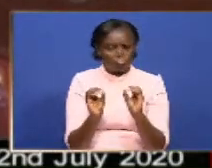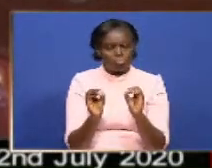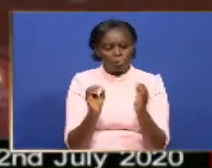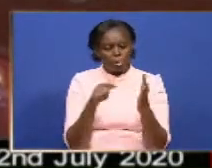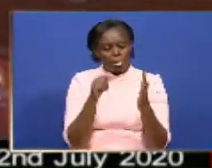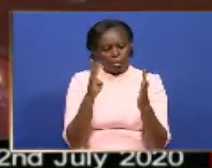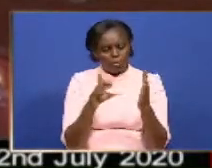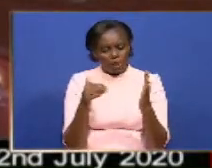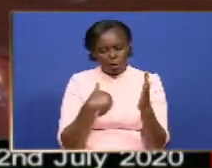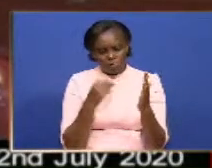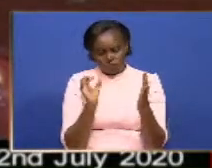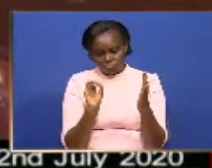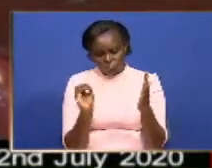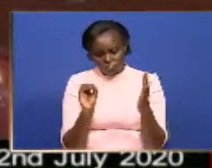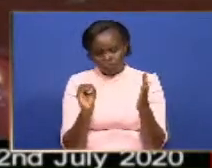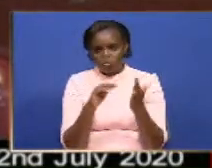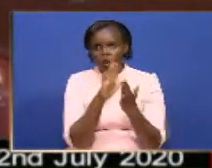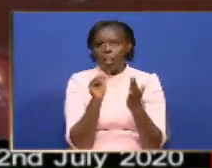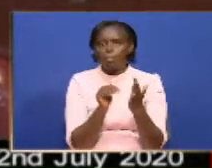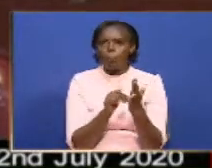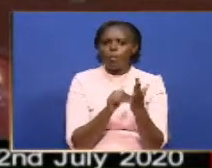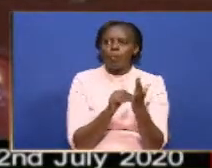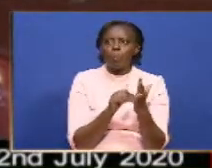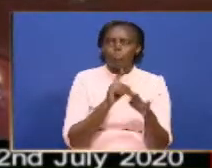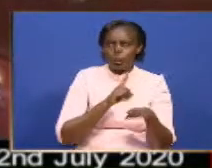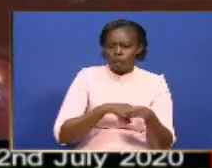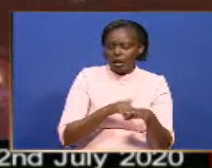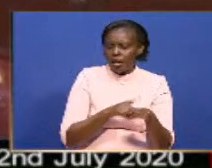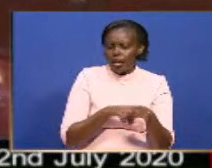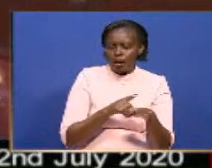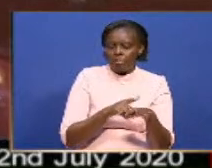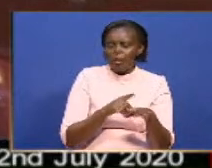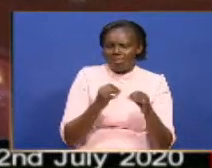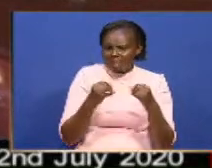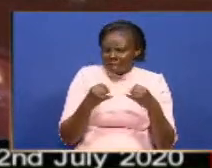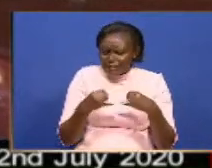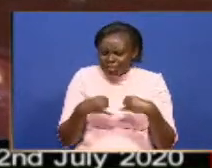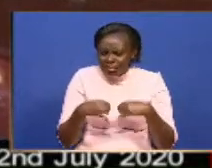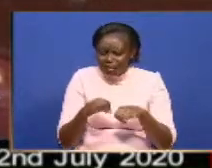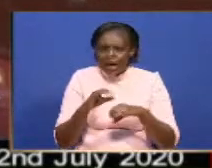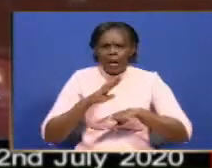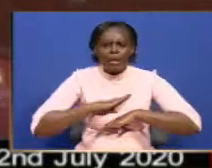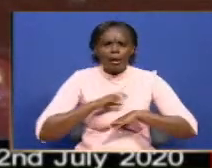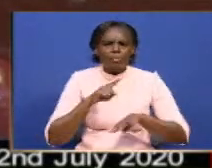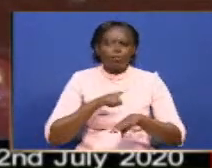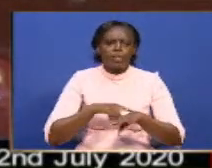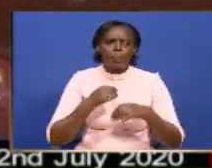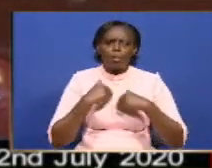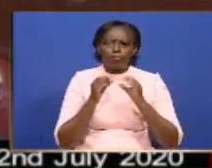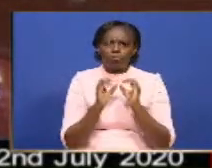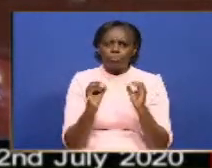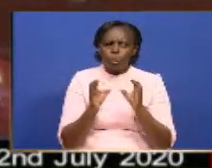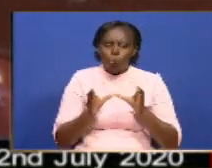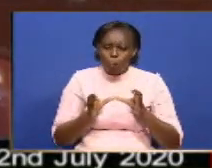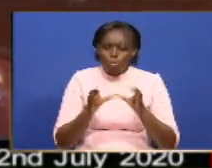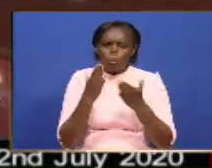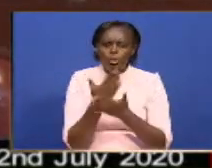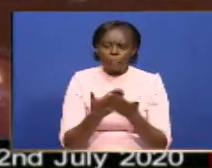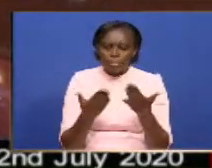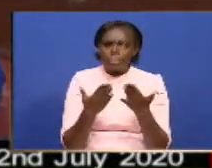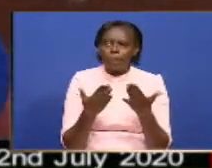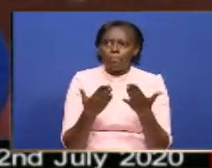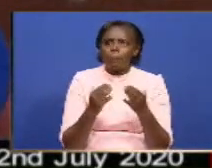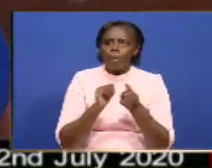bill. I think in terms of time, I've really tried because we don't have time. Otherwise, I'll try and push some